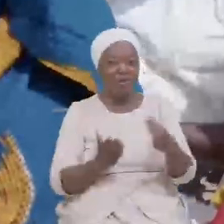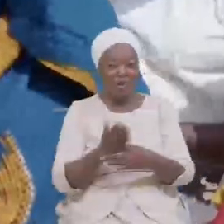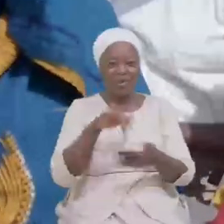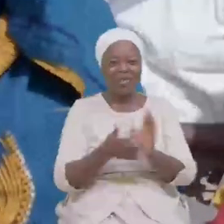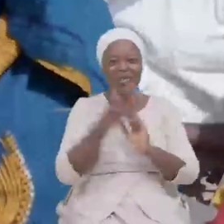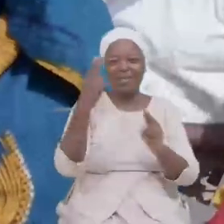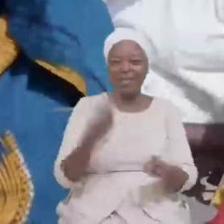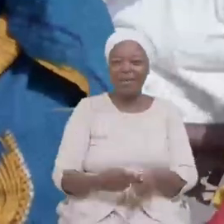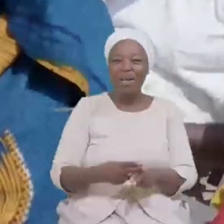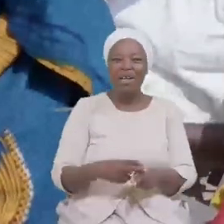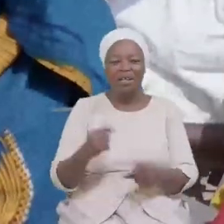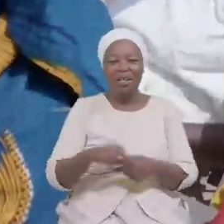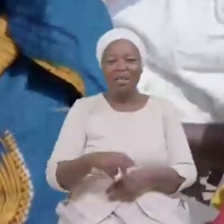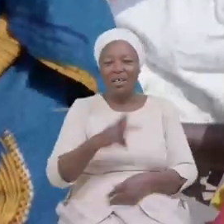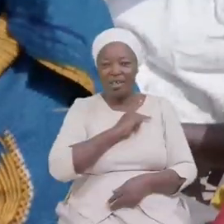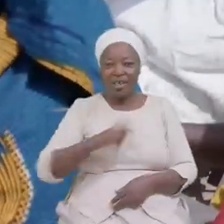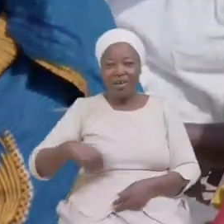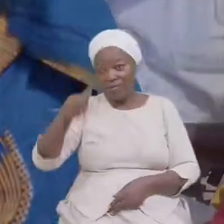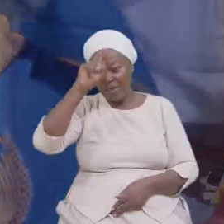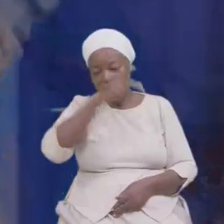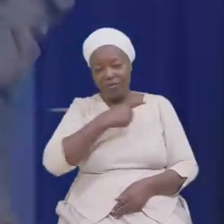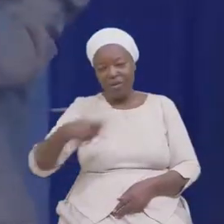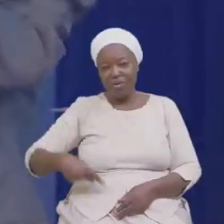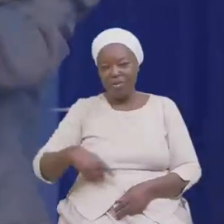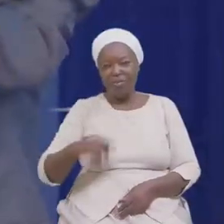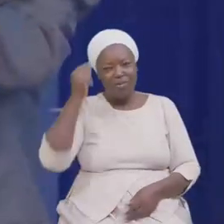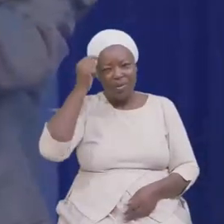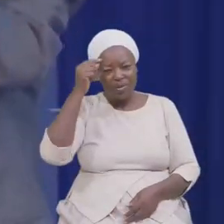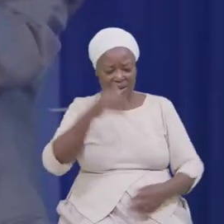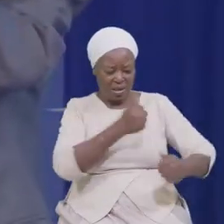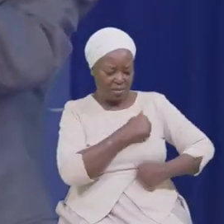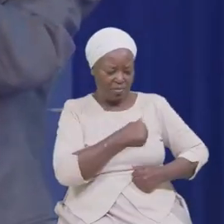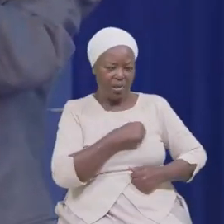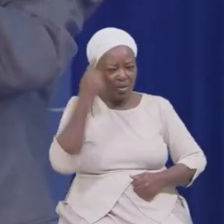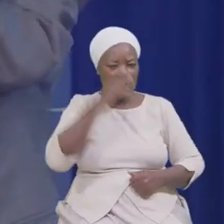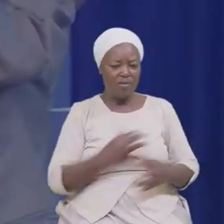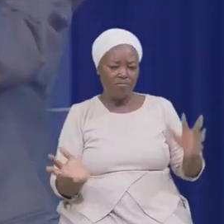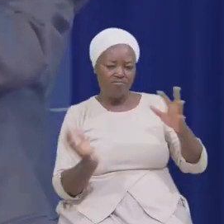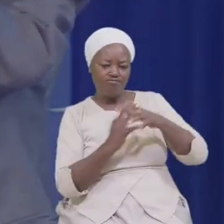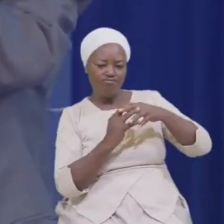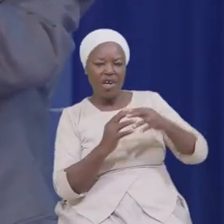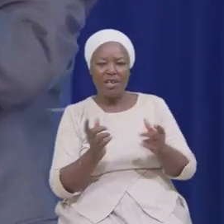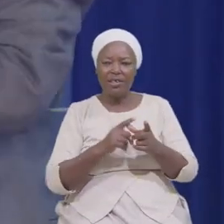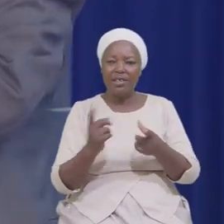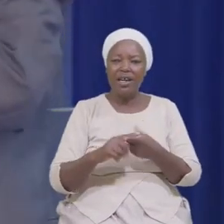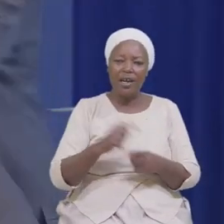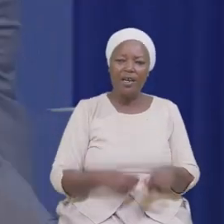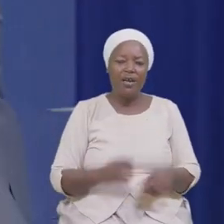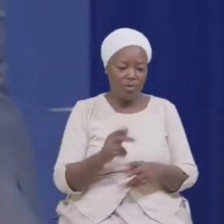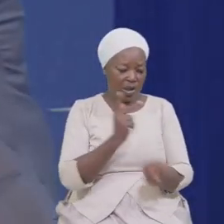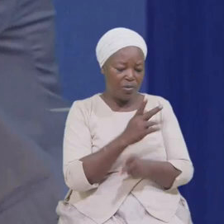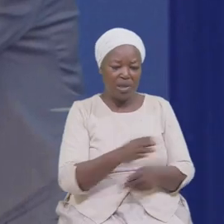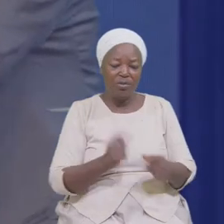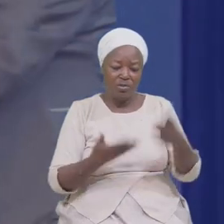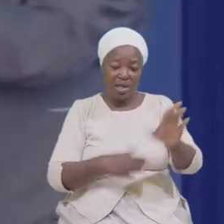Pharaoh thought, the army thought, they trap you. They pin you down. You'll die here. Either you